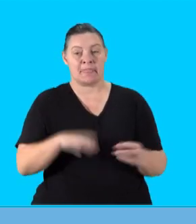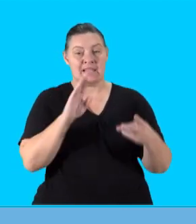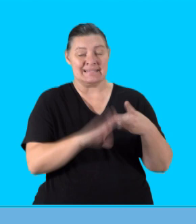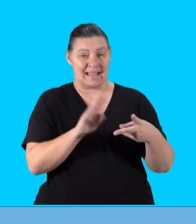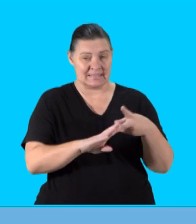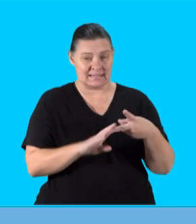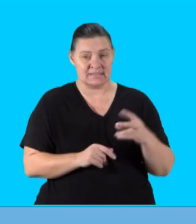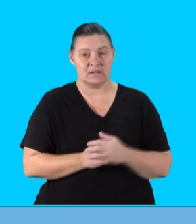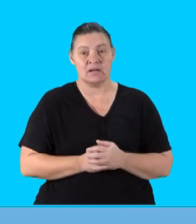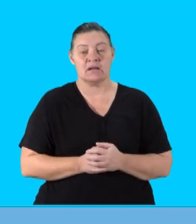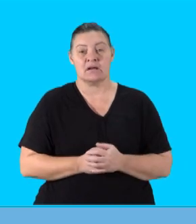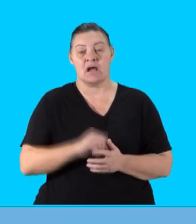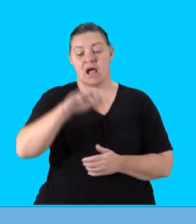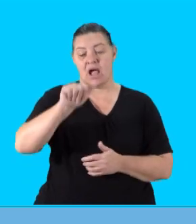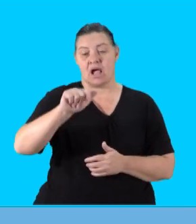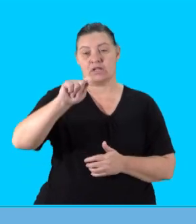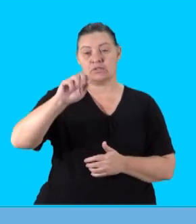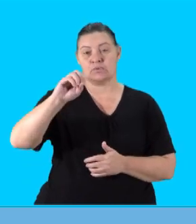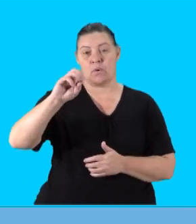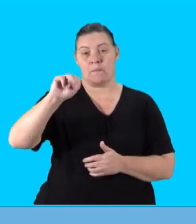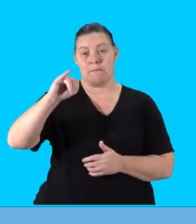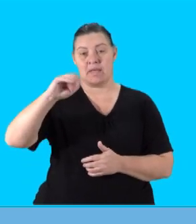one there would be our atomic number.